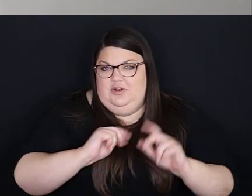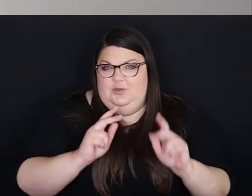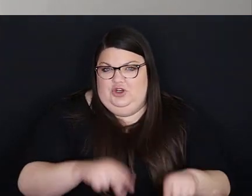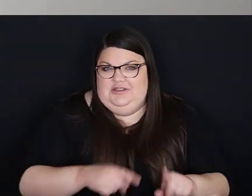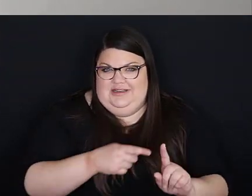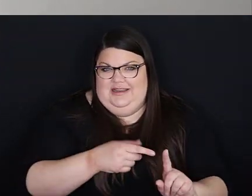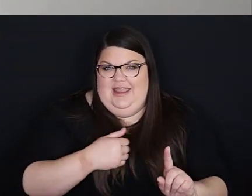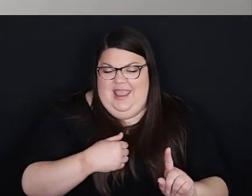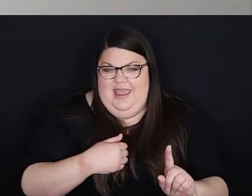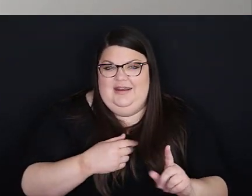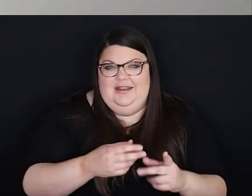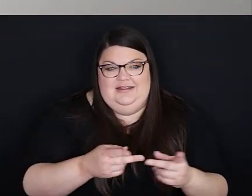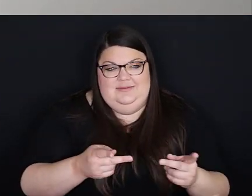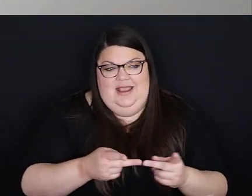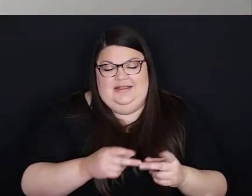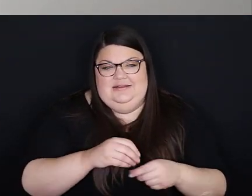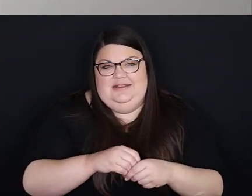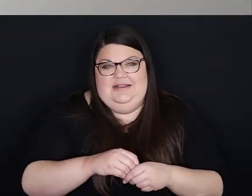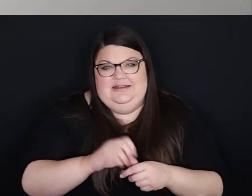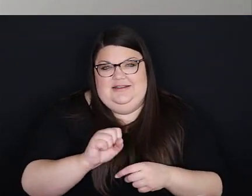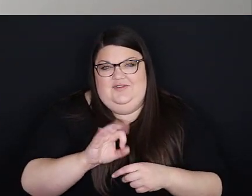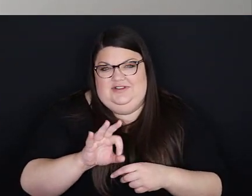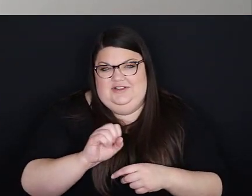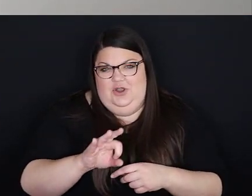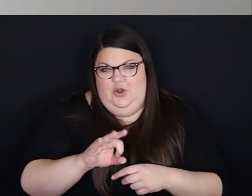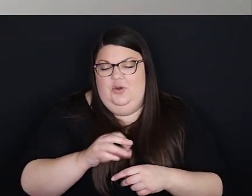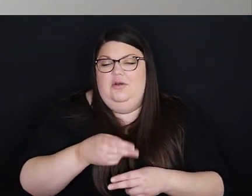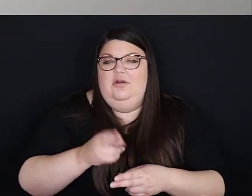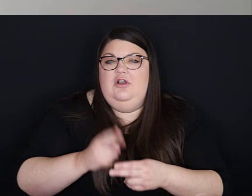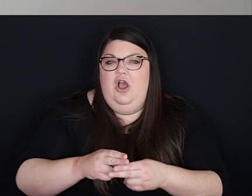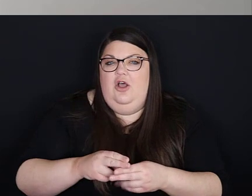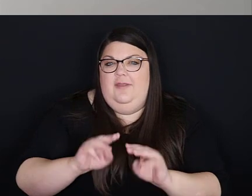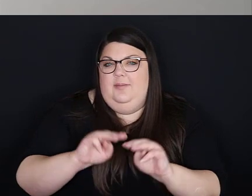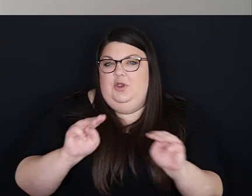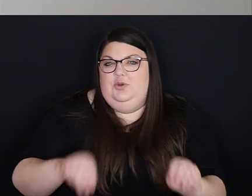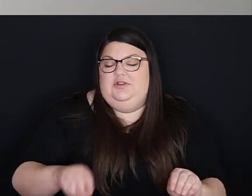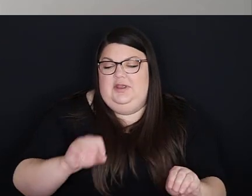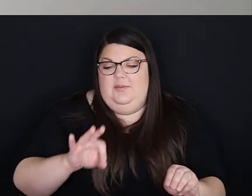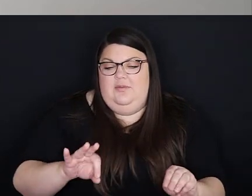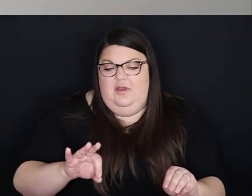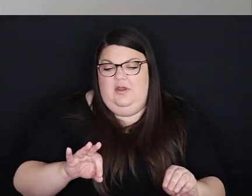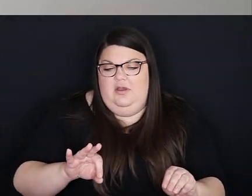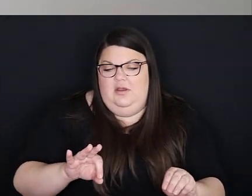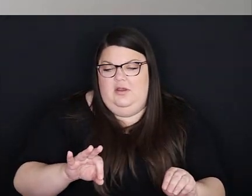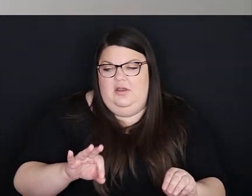And he had a space in San Francisco called the Museum of